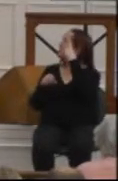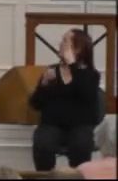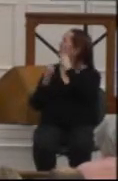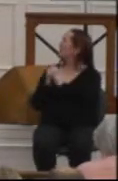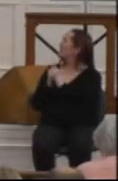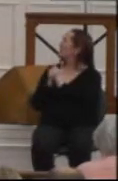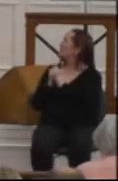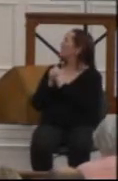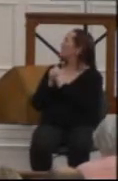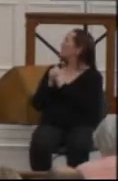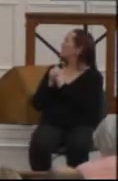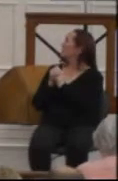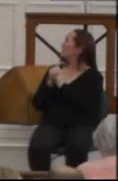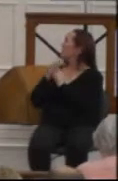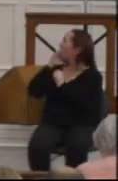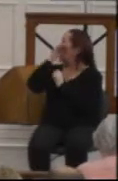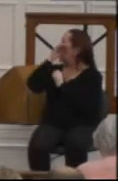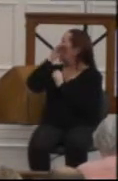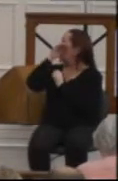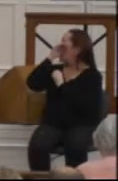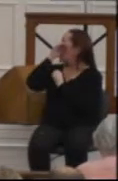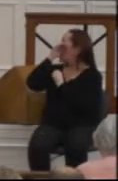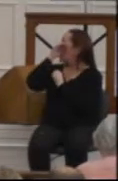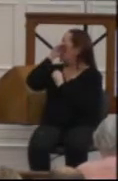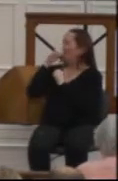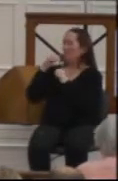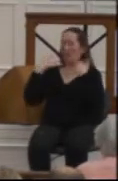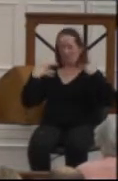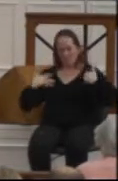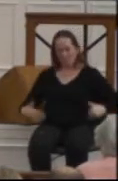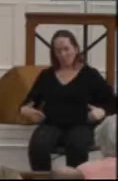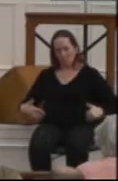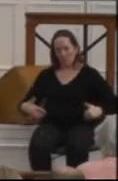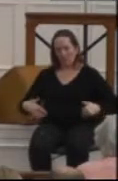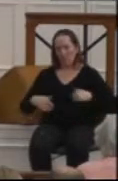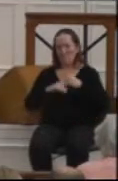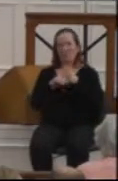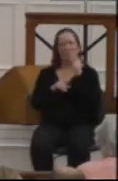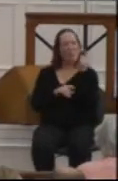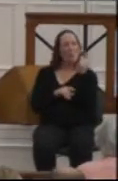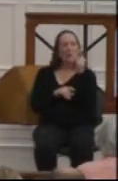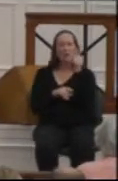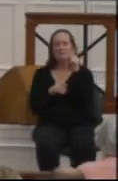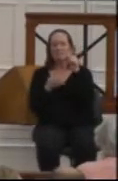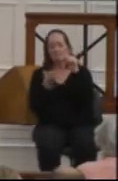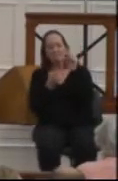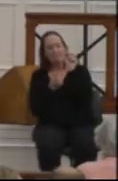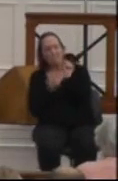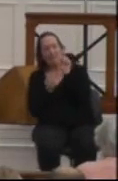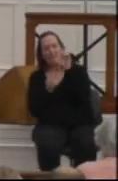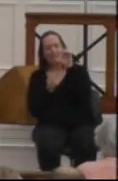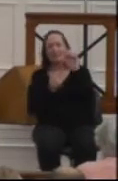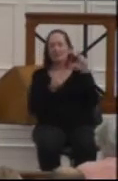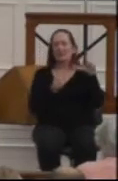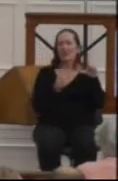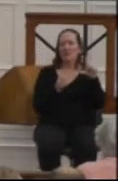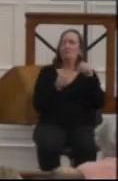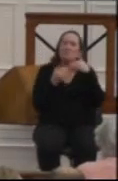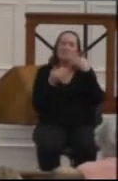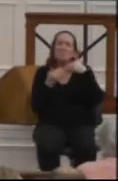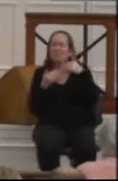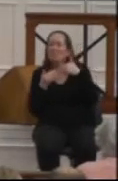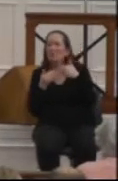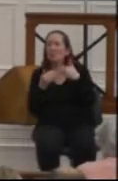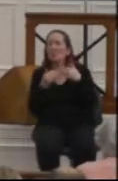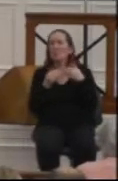can process itself out of some single cell organism that was so simple that there was